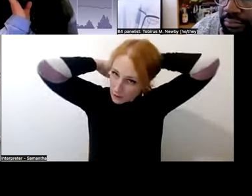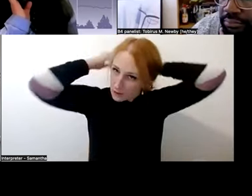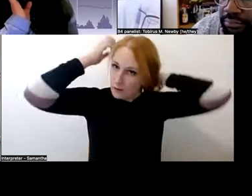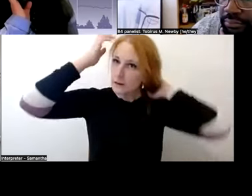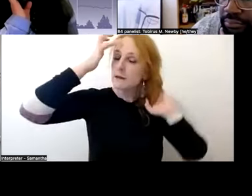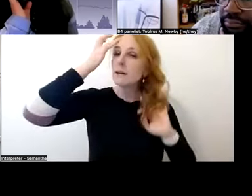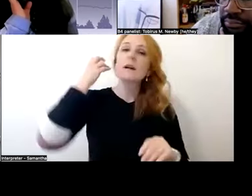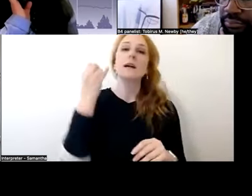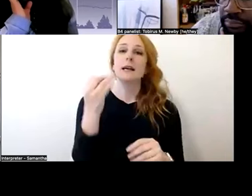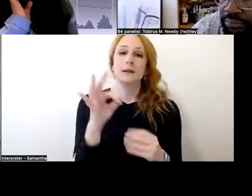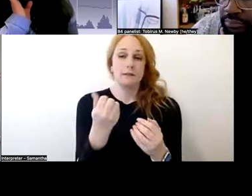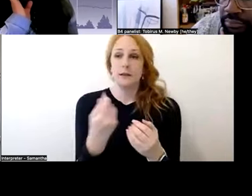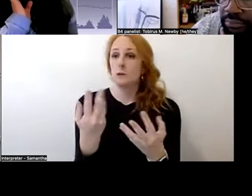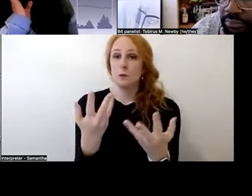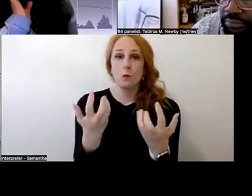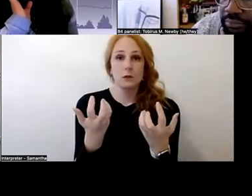to answer that question.